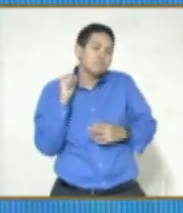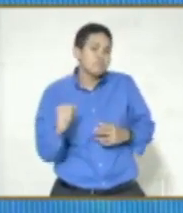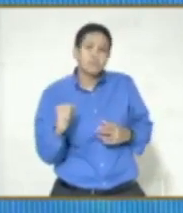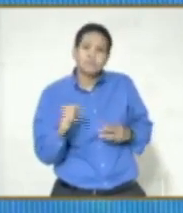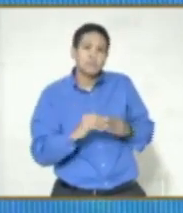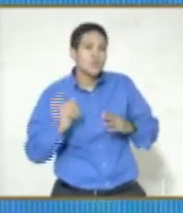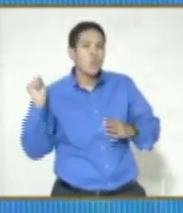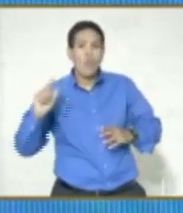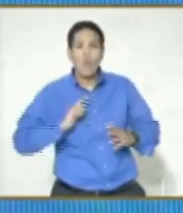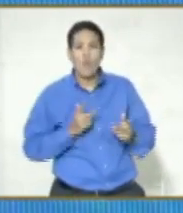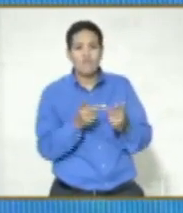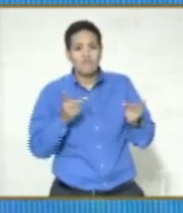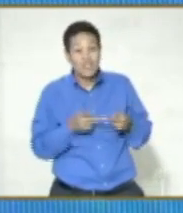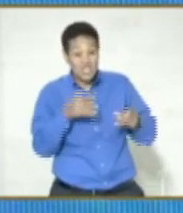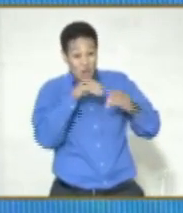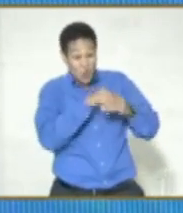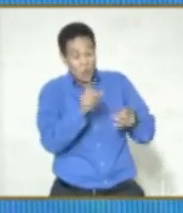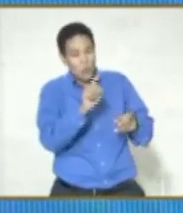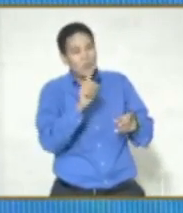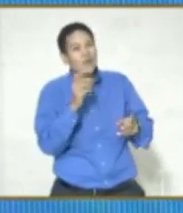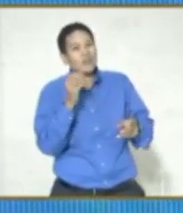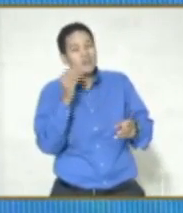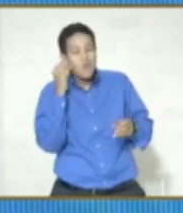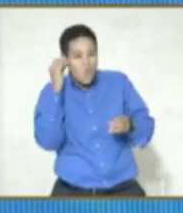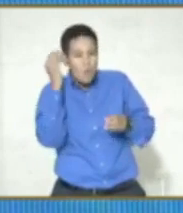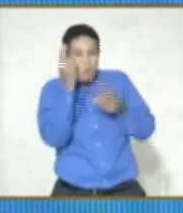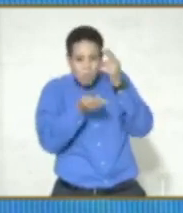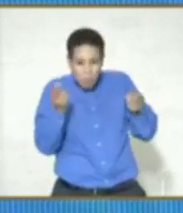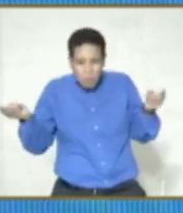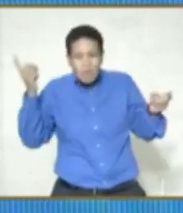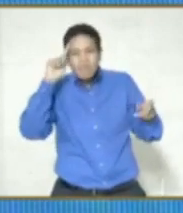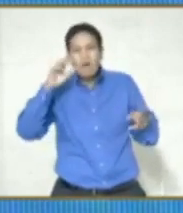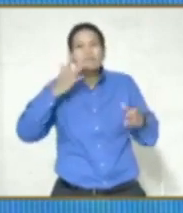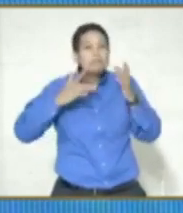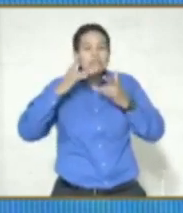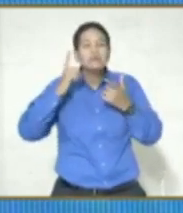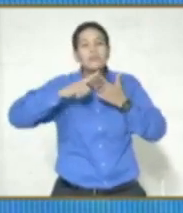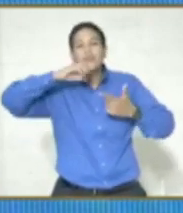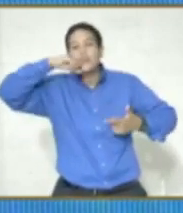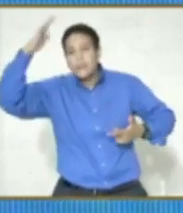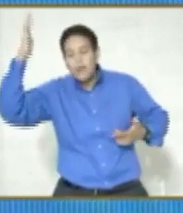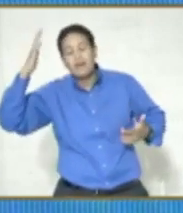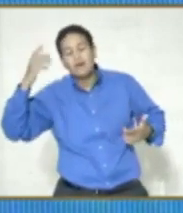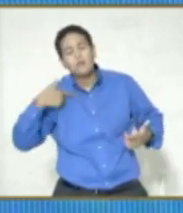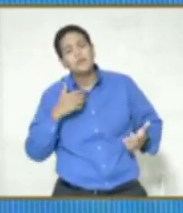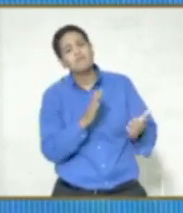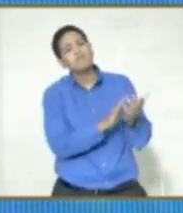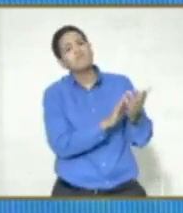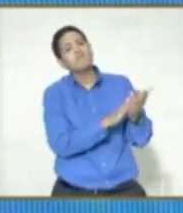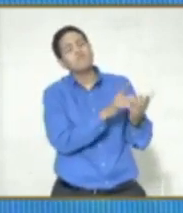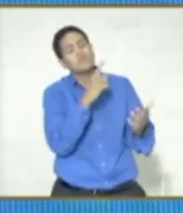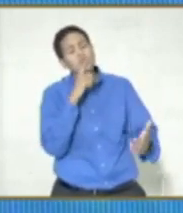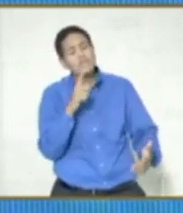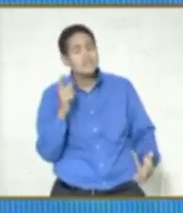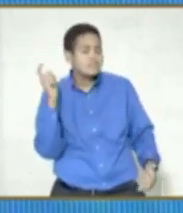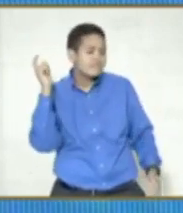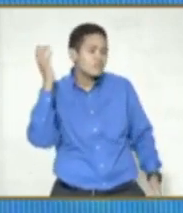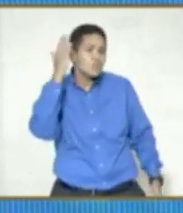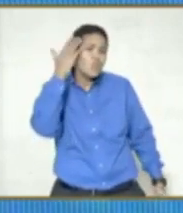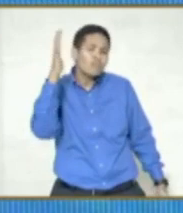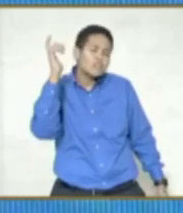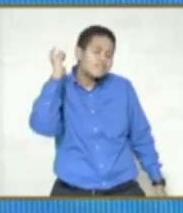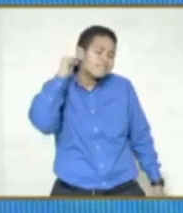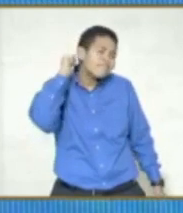to include the infirmaries. And, we do applaud their efforts. And we also are cognizant of the fact that we have